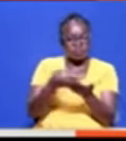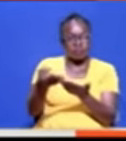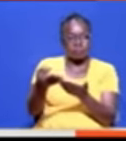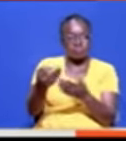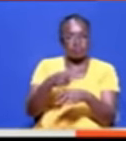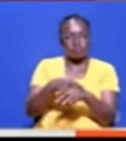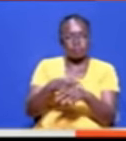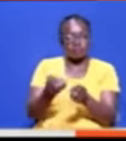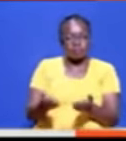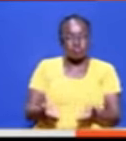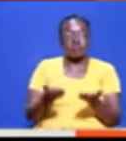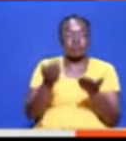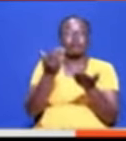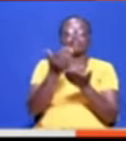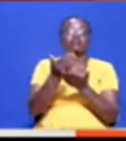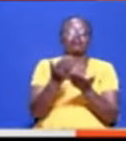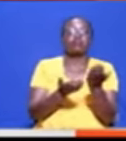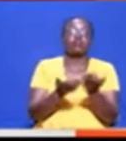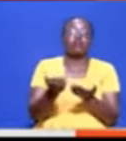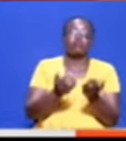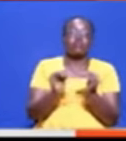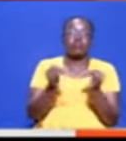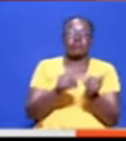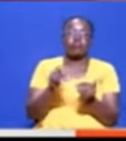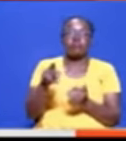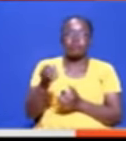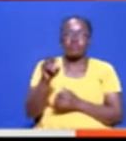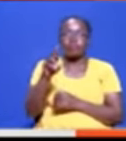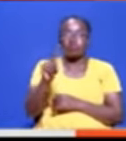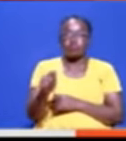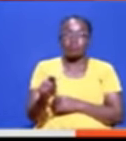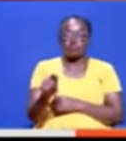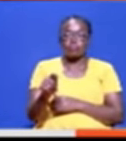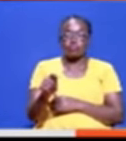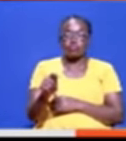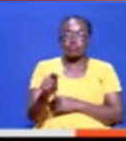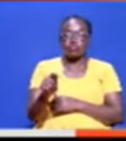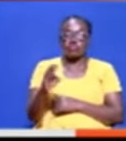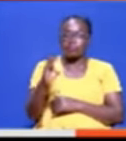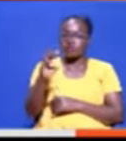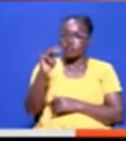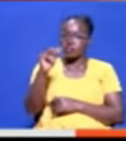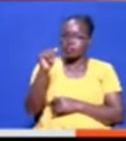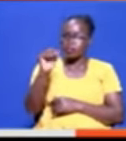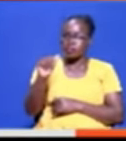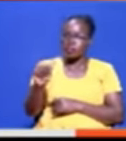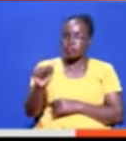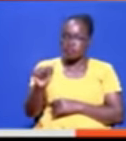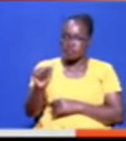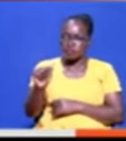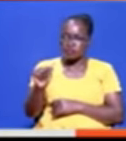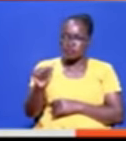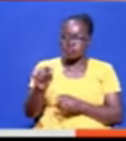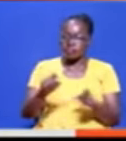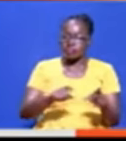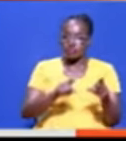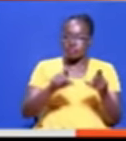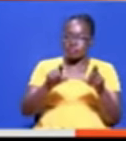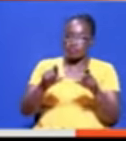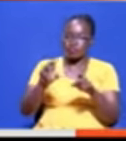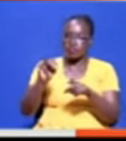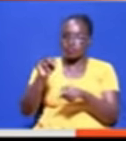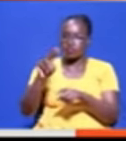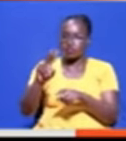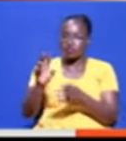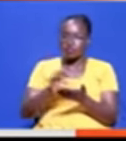boost business at the new port. This is after the maiden CMA CGM shipping line container vessel MV Spirit